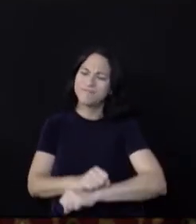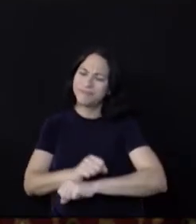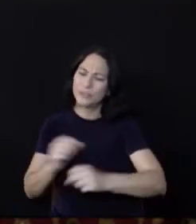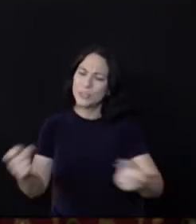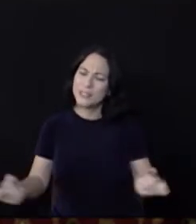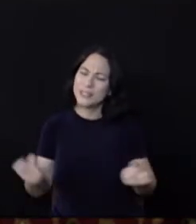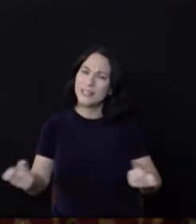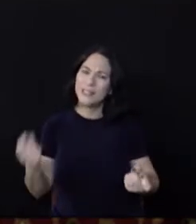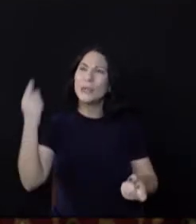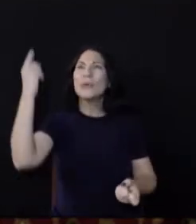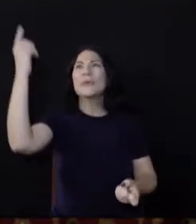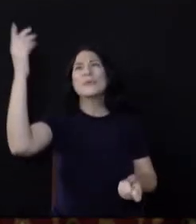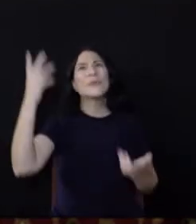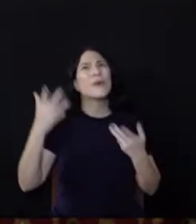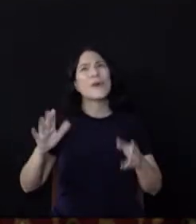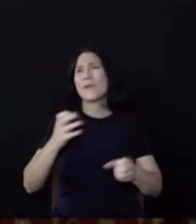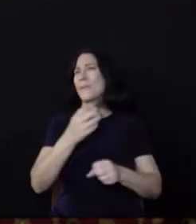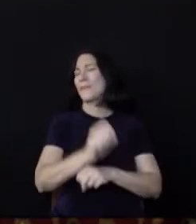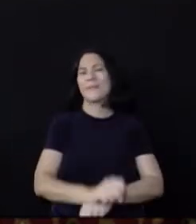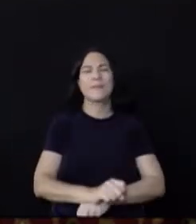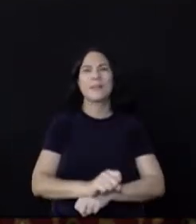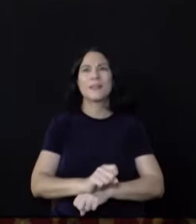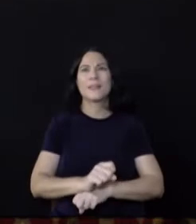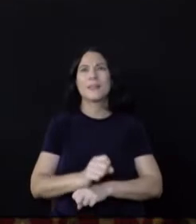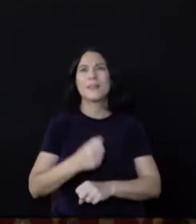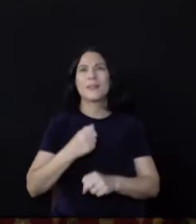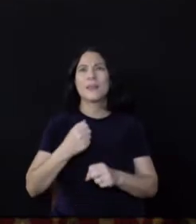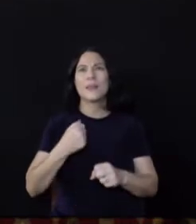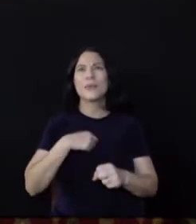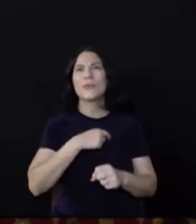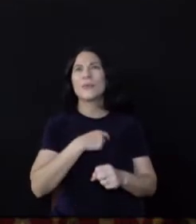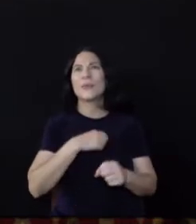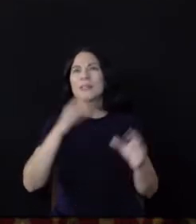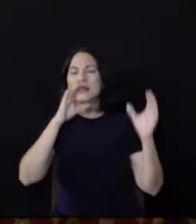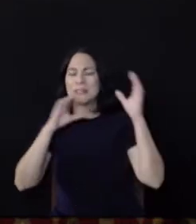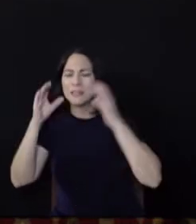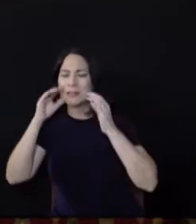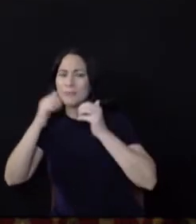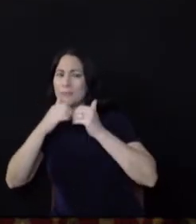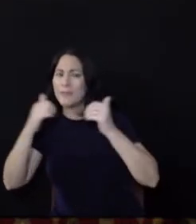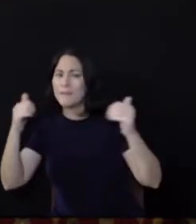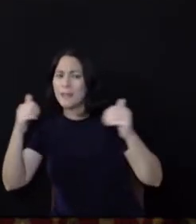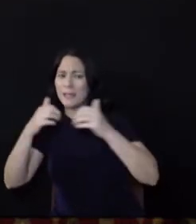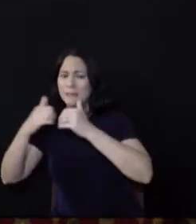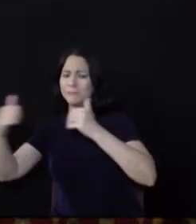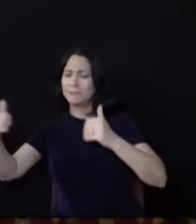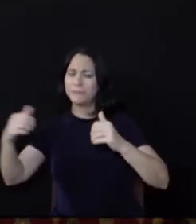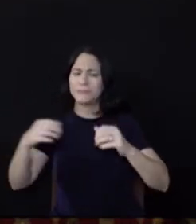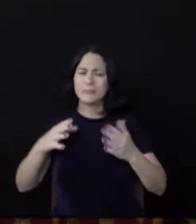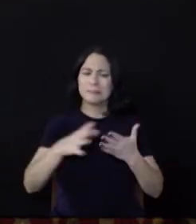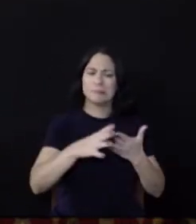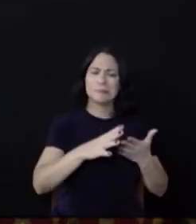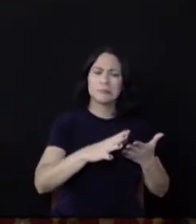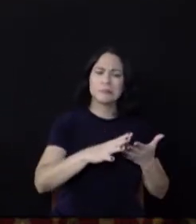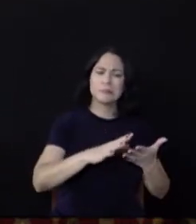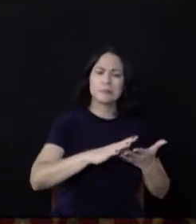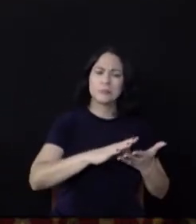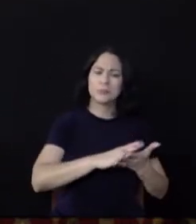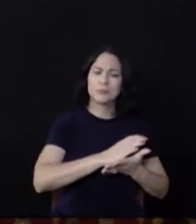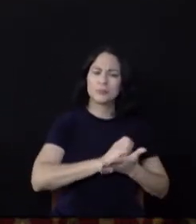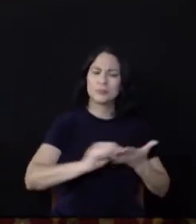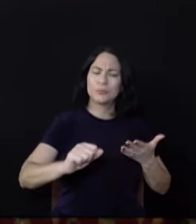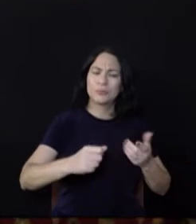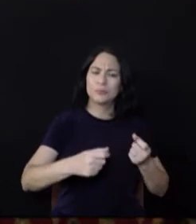victorious over, when we would seek to be divided and to tear one another down.